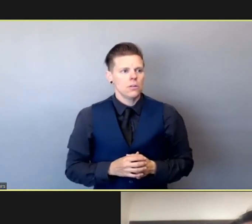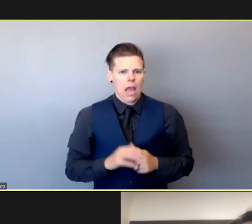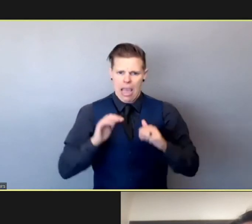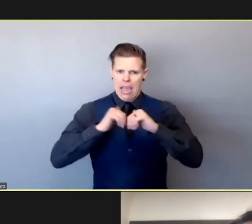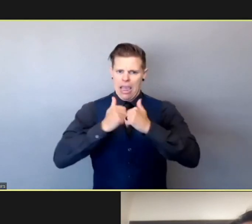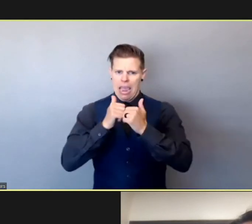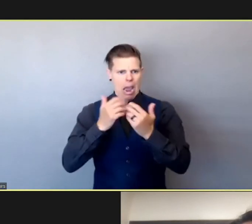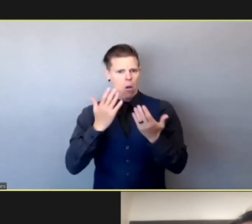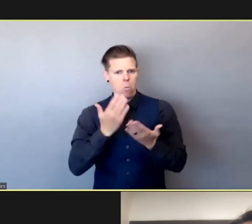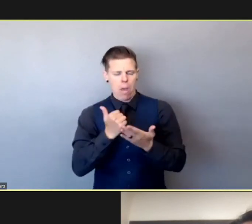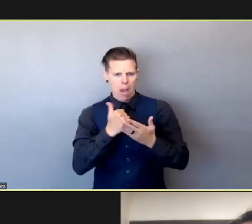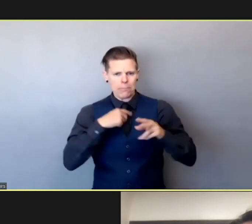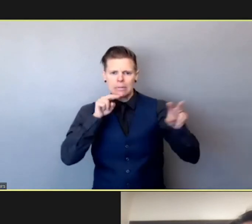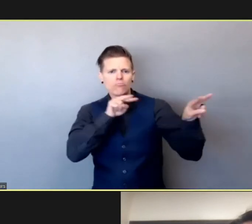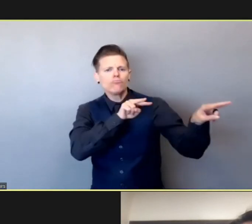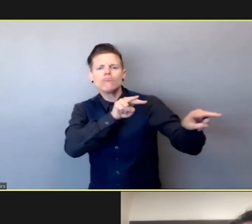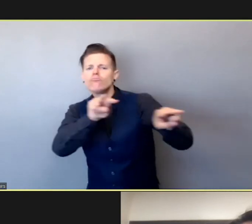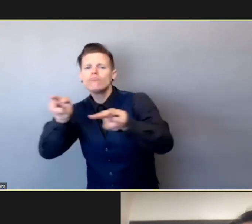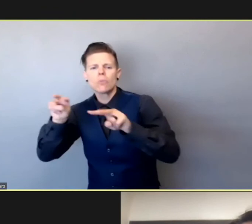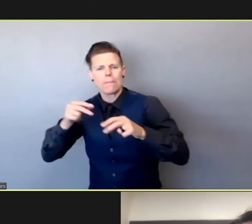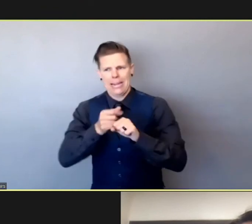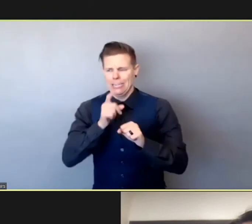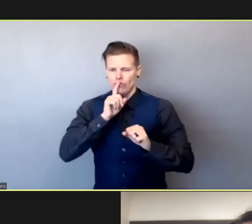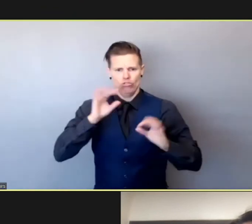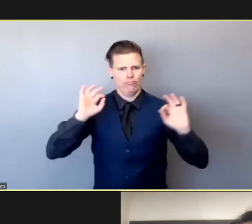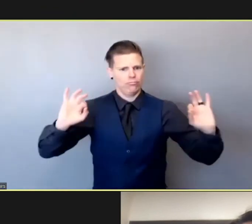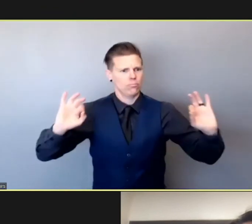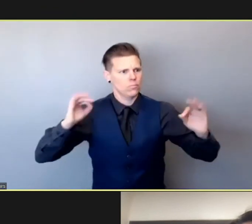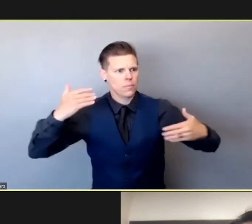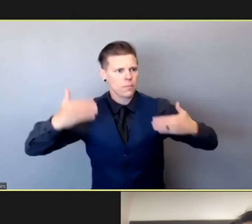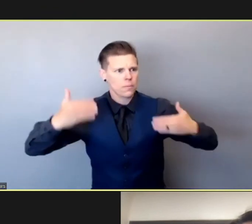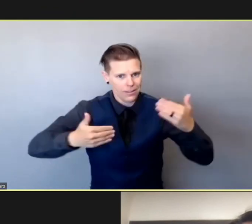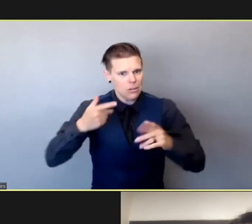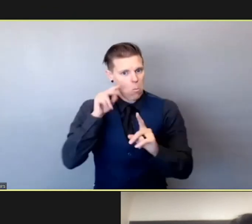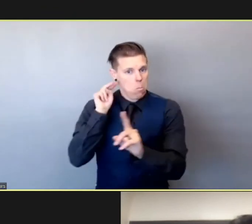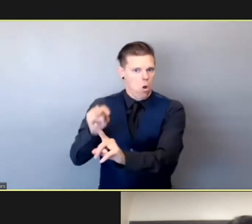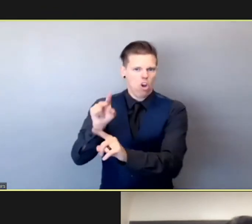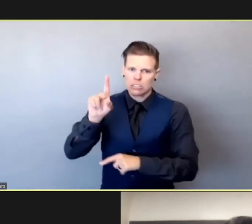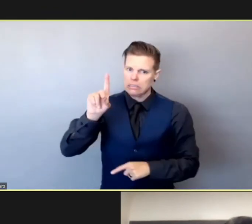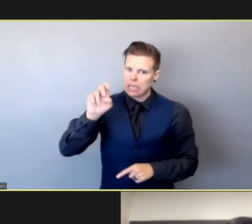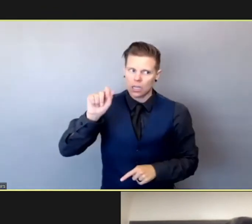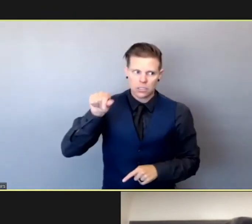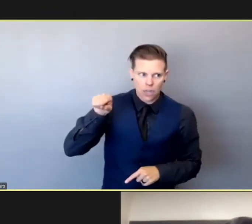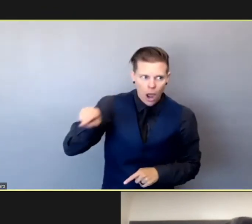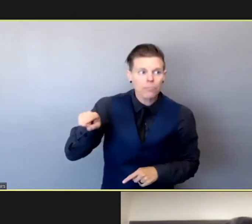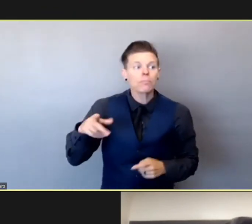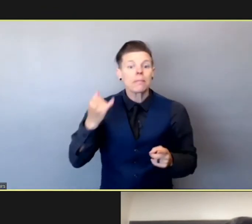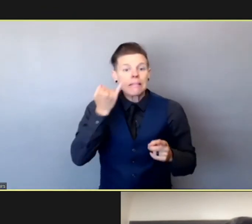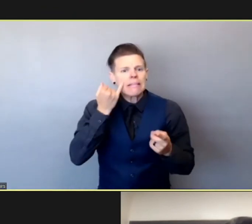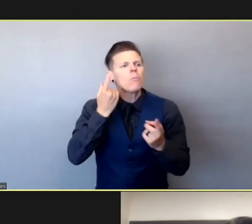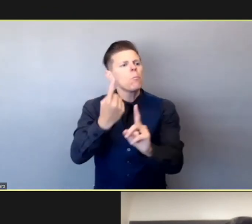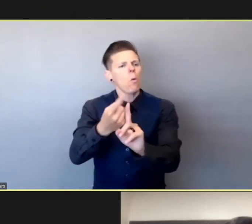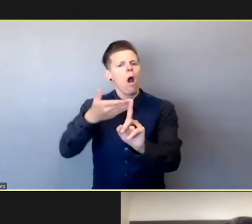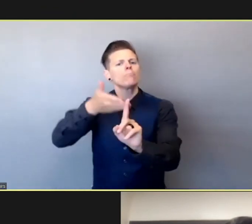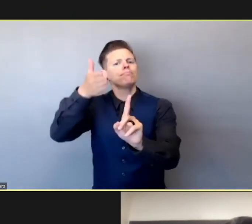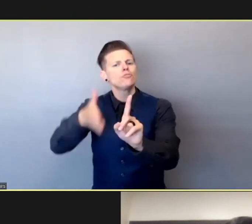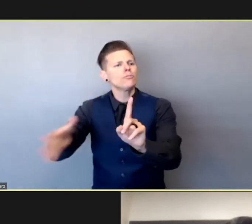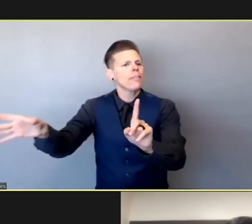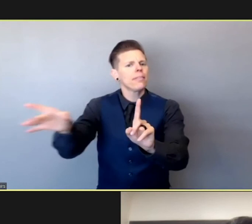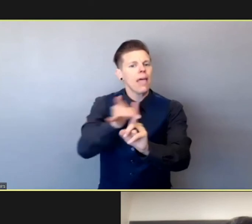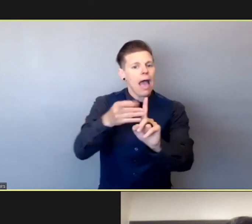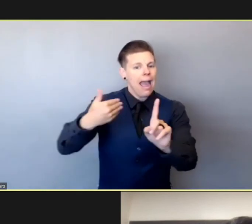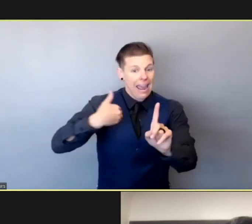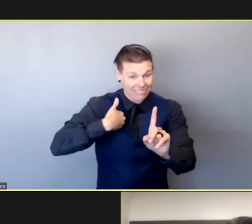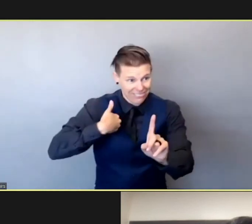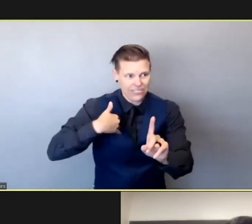of Delta is actually the rapid isolation and quarantine. And, if it's 5 times more likely